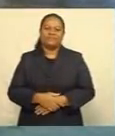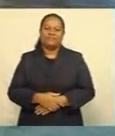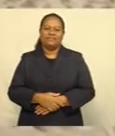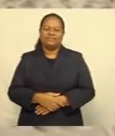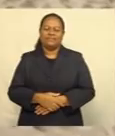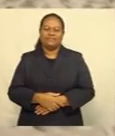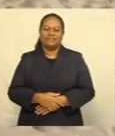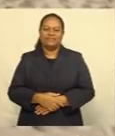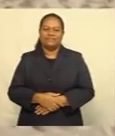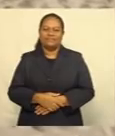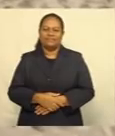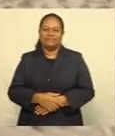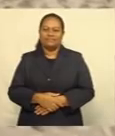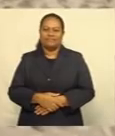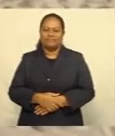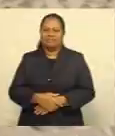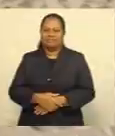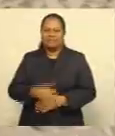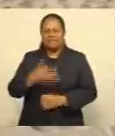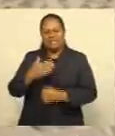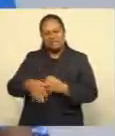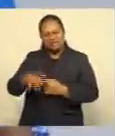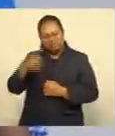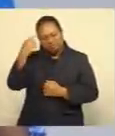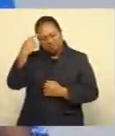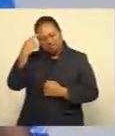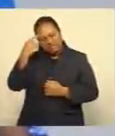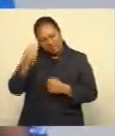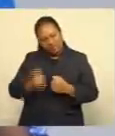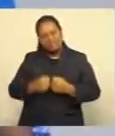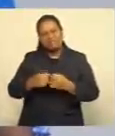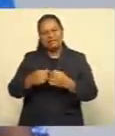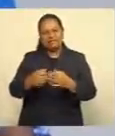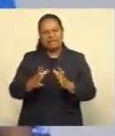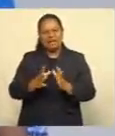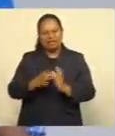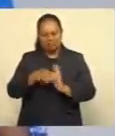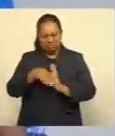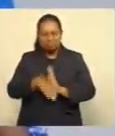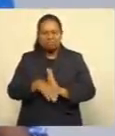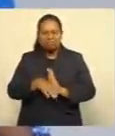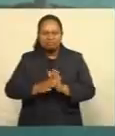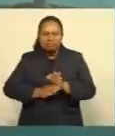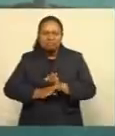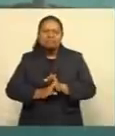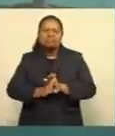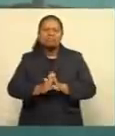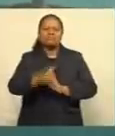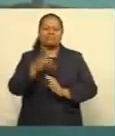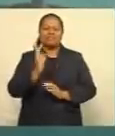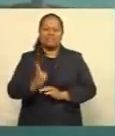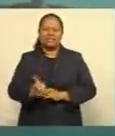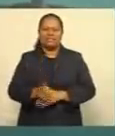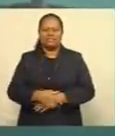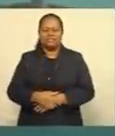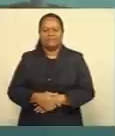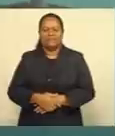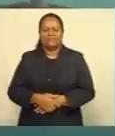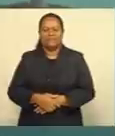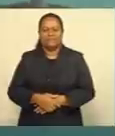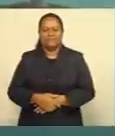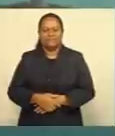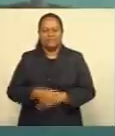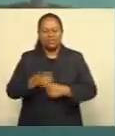I do not think that we have to start from scratch again, as the groundwork has already been laid. The